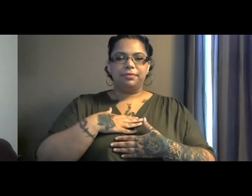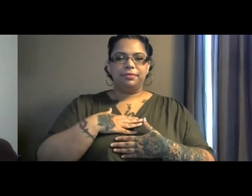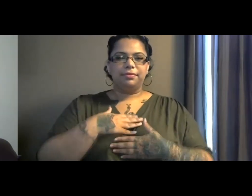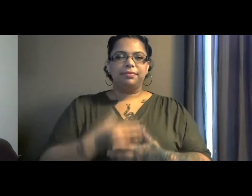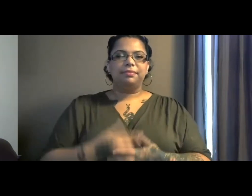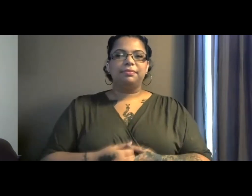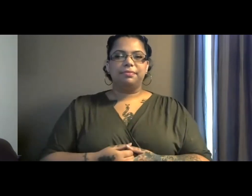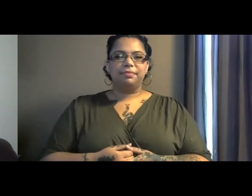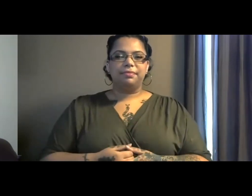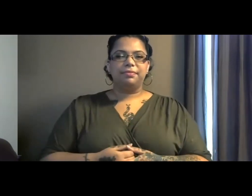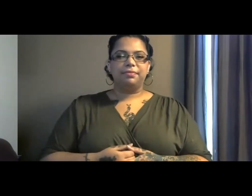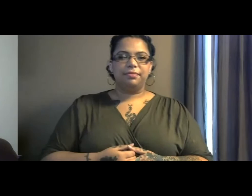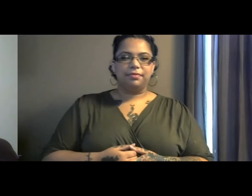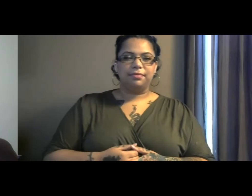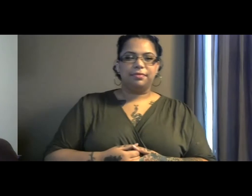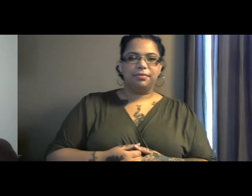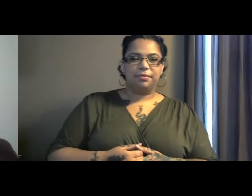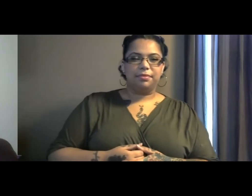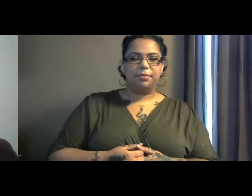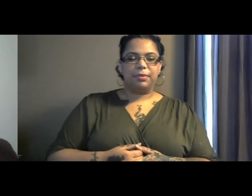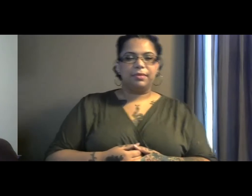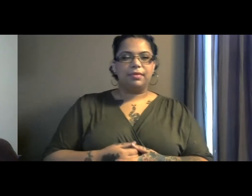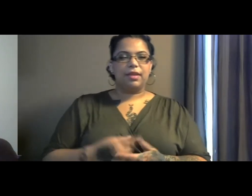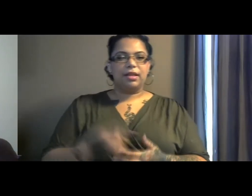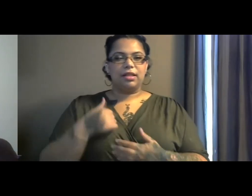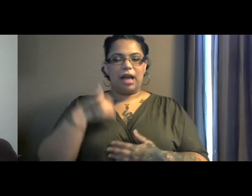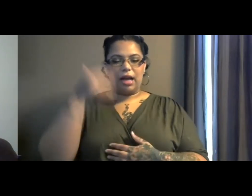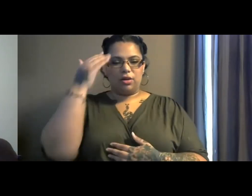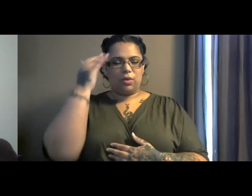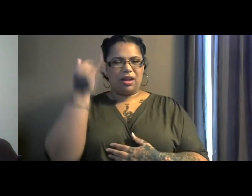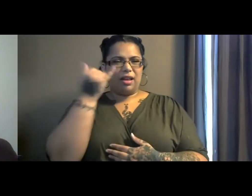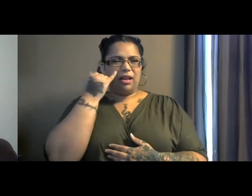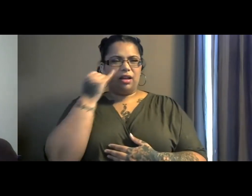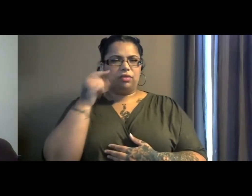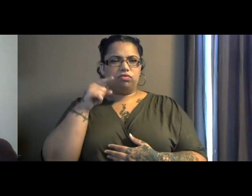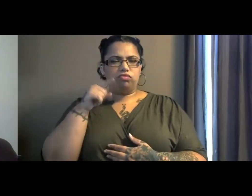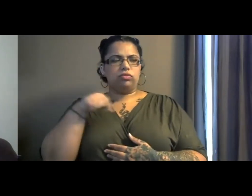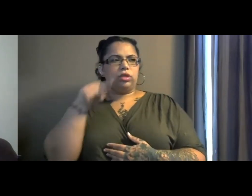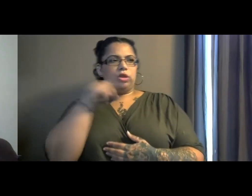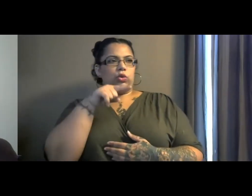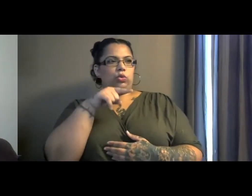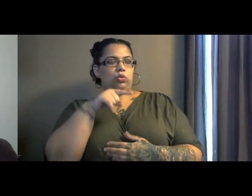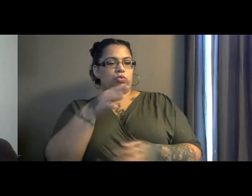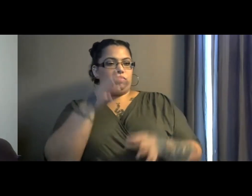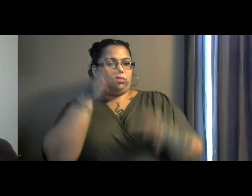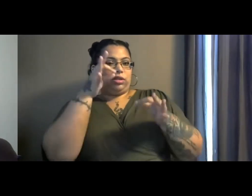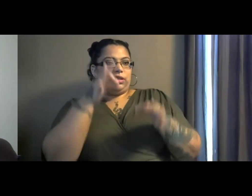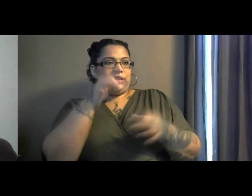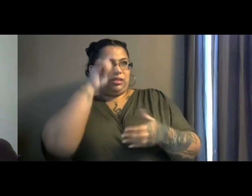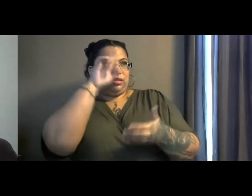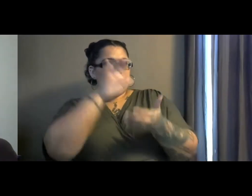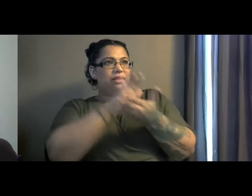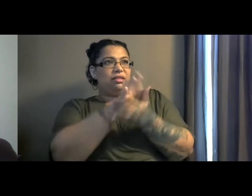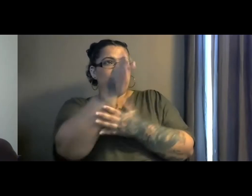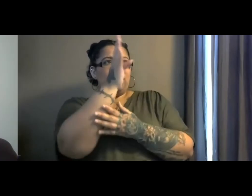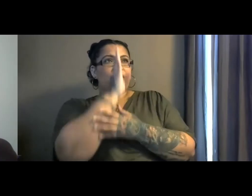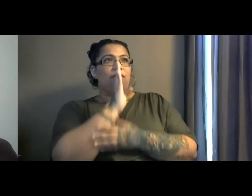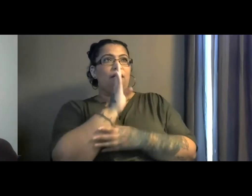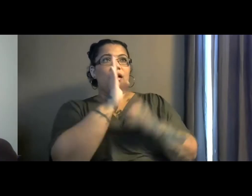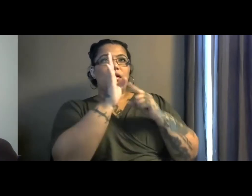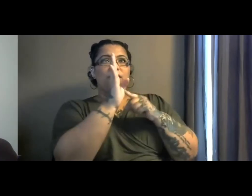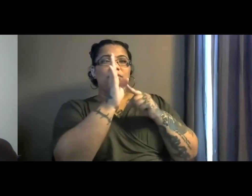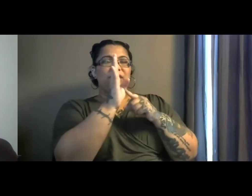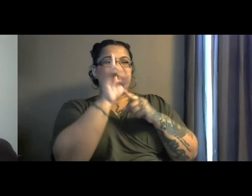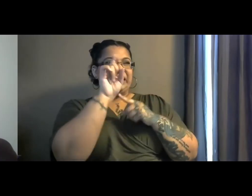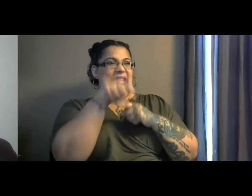Be still and know. If you choose to believe in a God who somehow needs a something